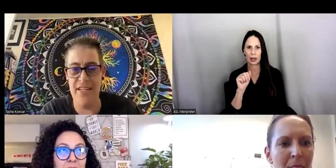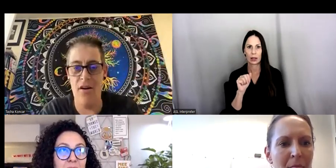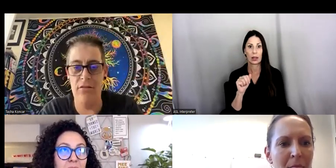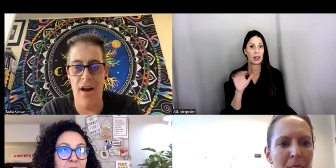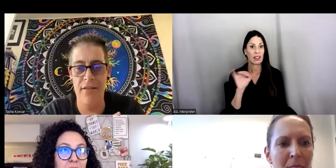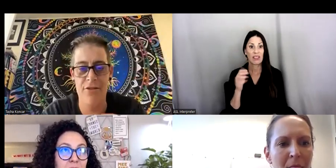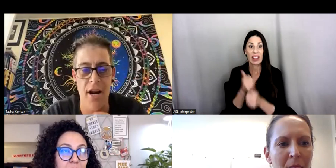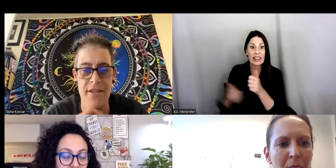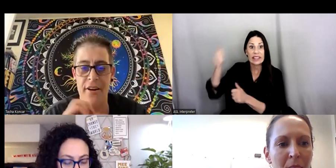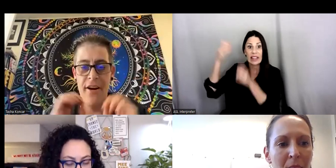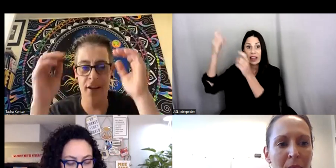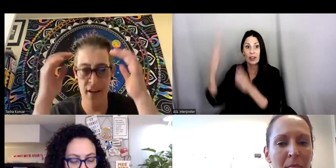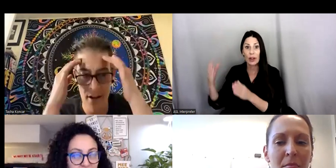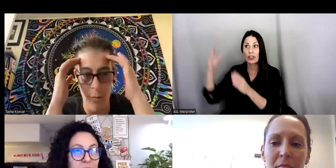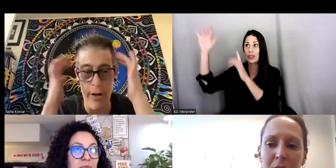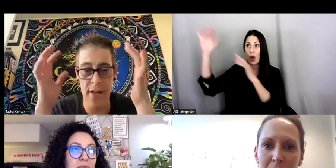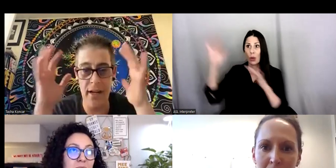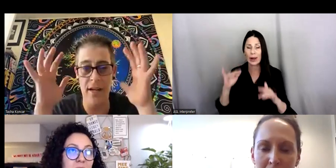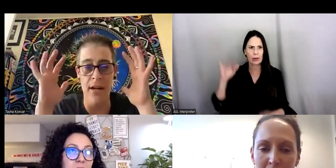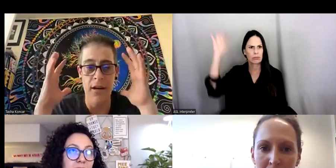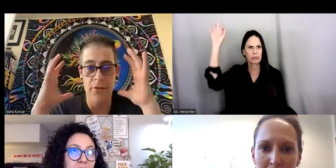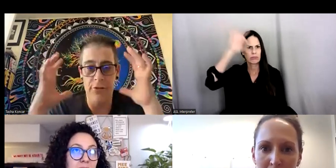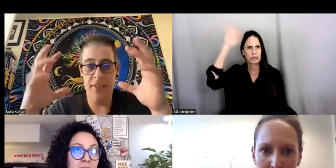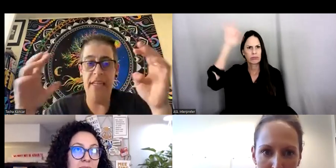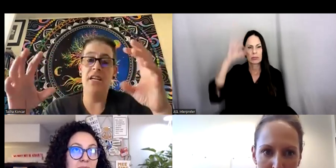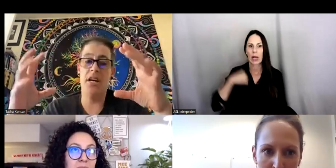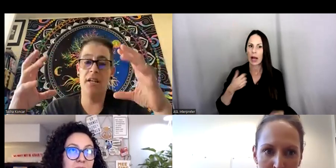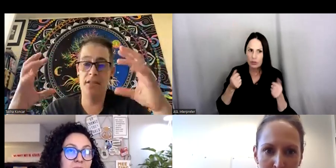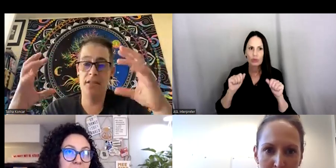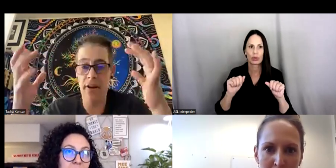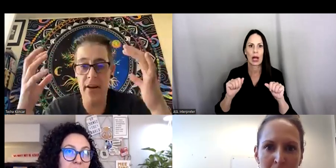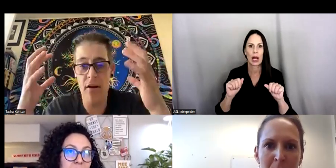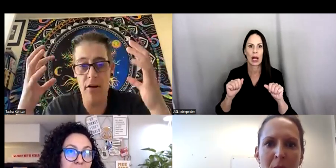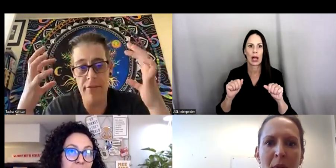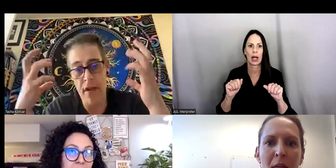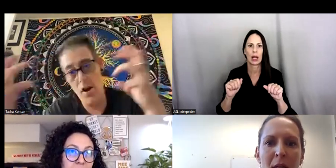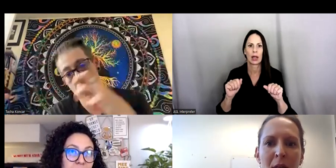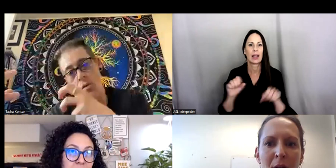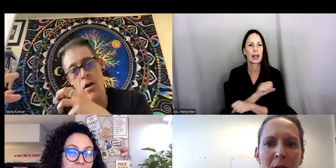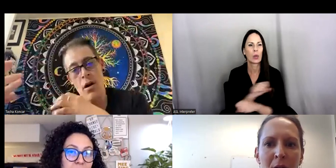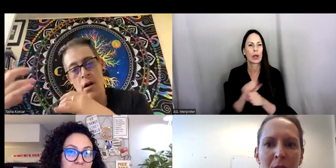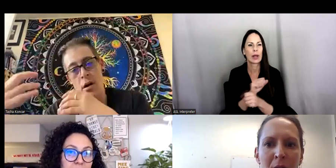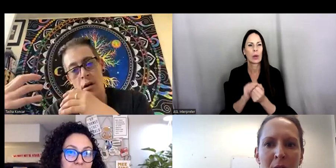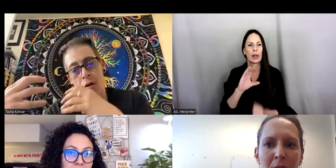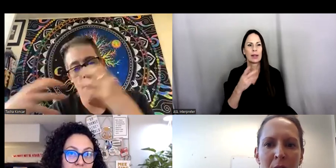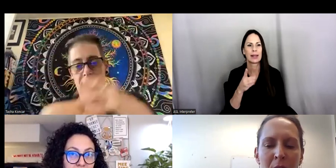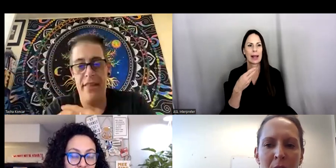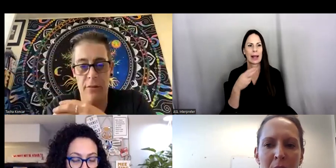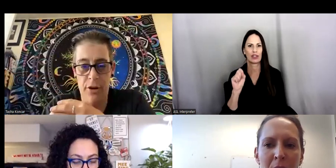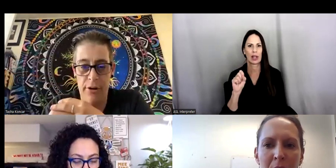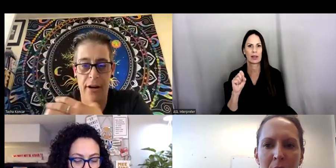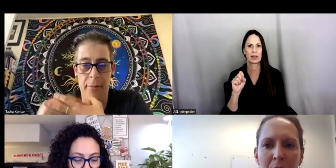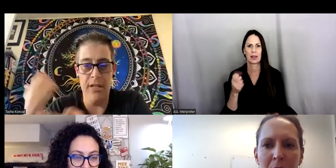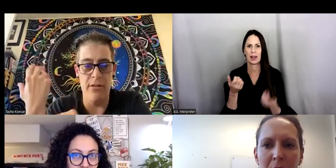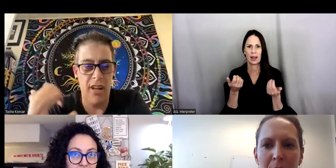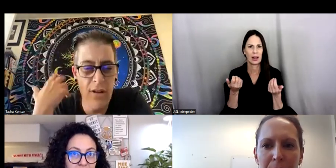like down, I have tried to find working for CDHS to find out if they know or anything. And when